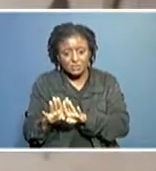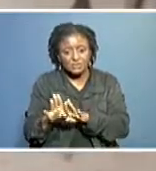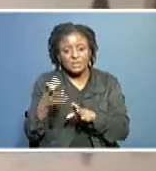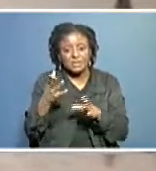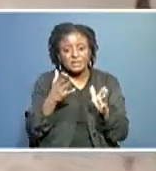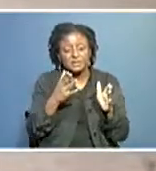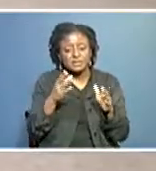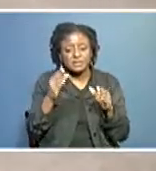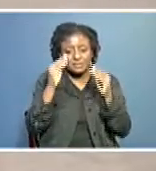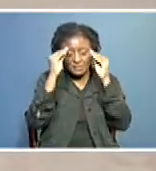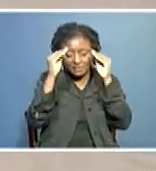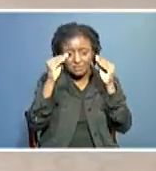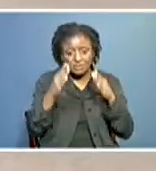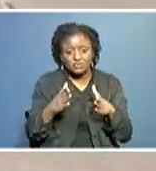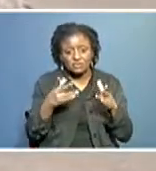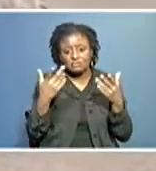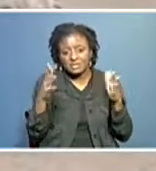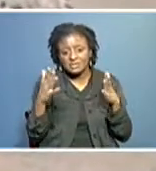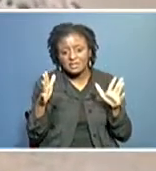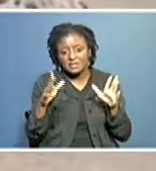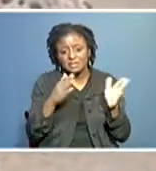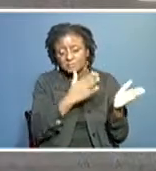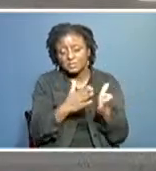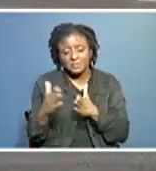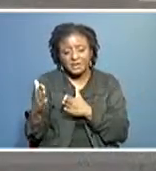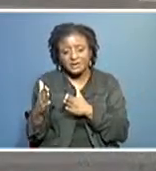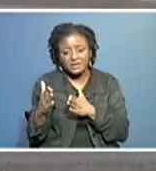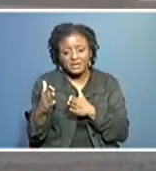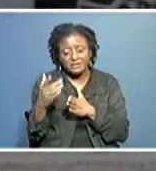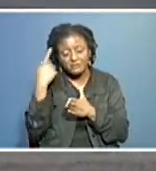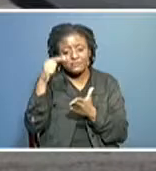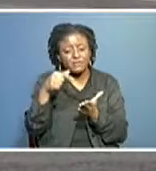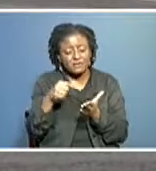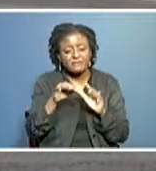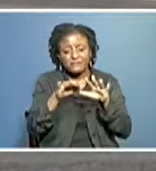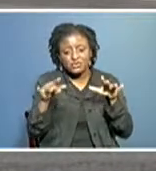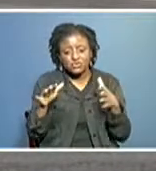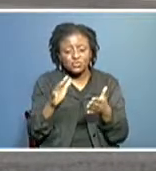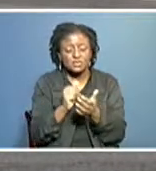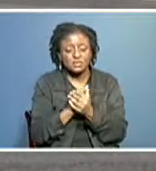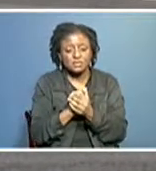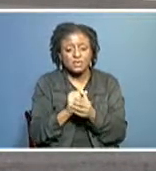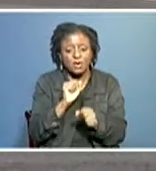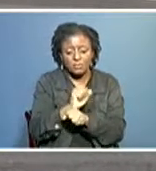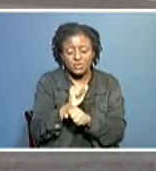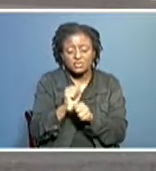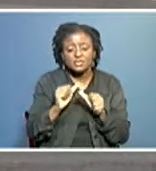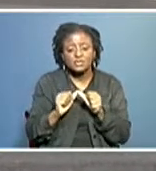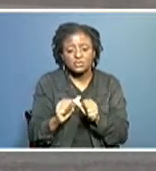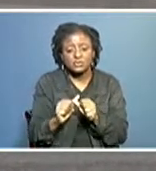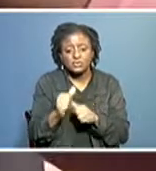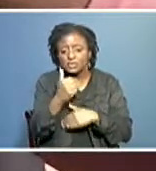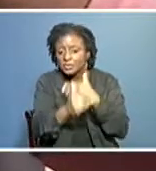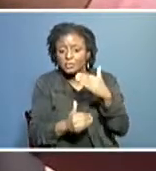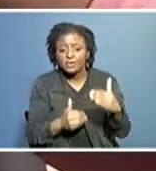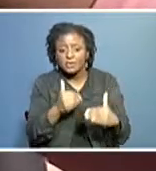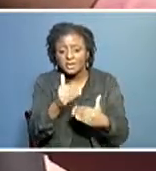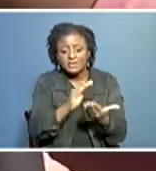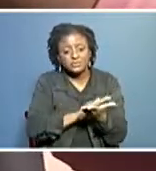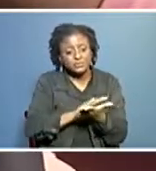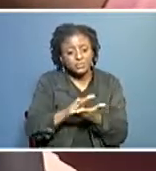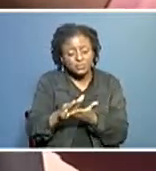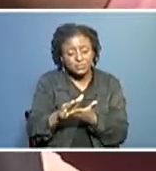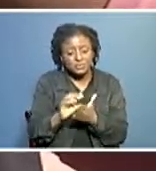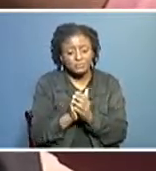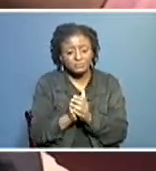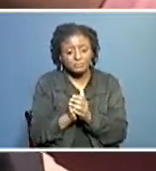in advance of that eventuality, and operations continue to progress smoothly. In the summer of 2020, all